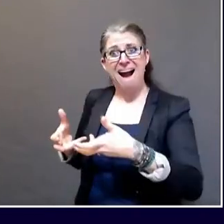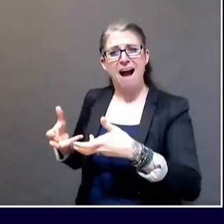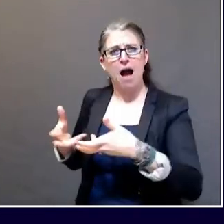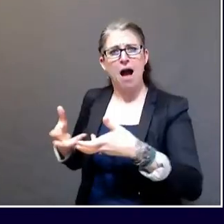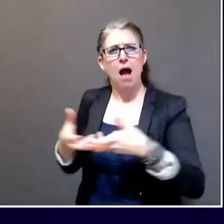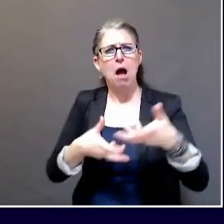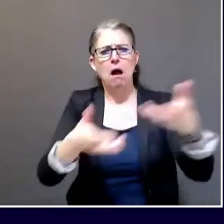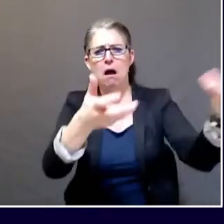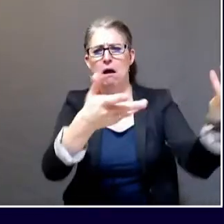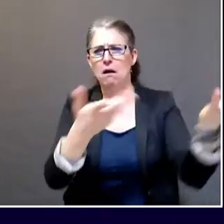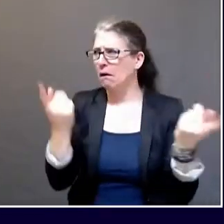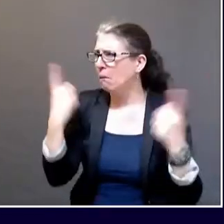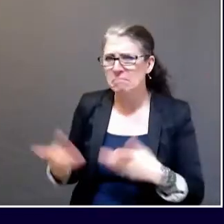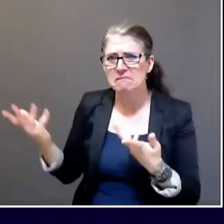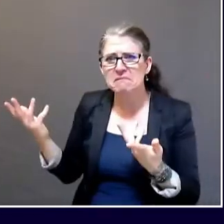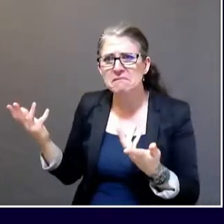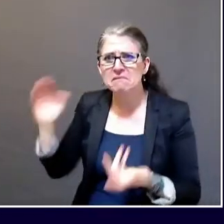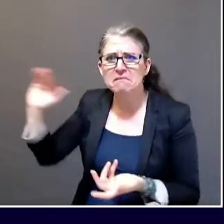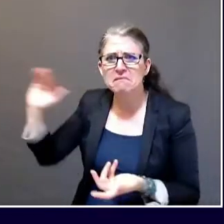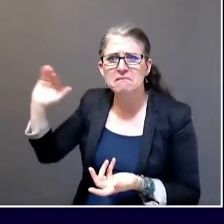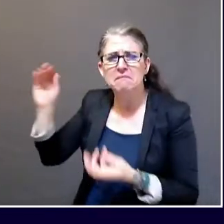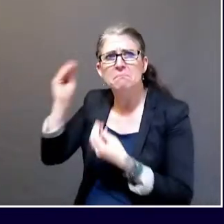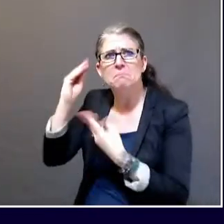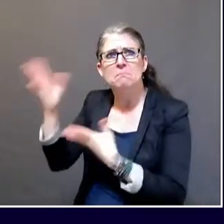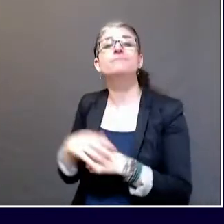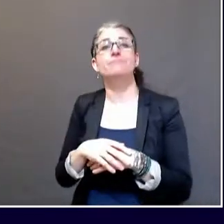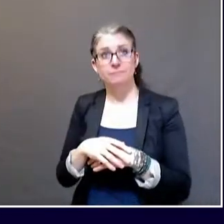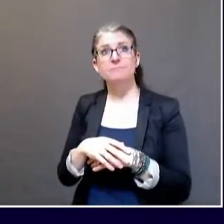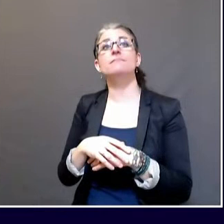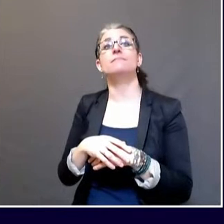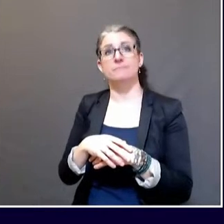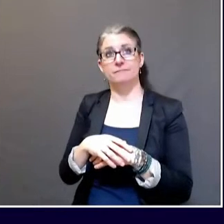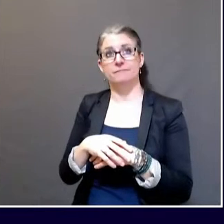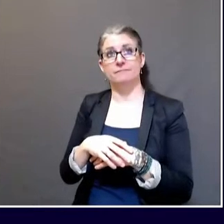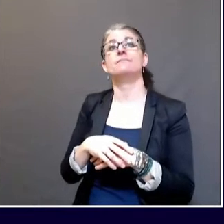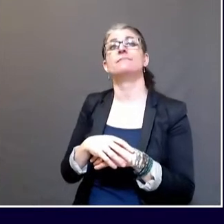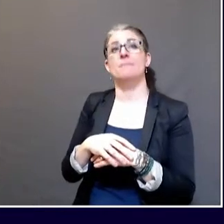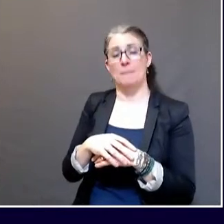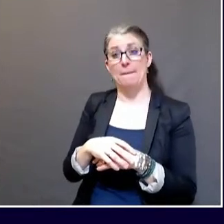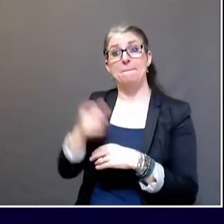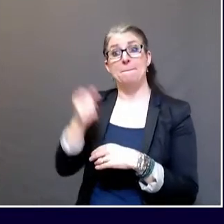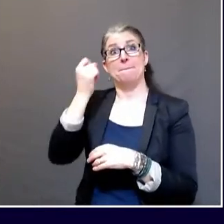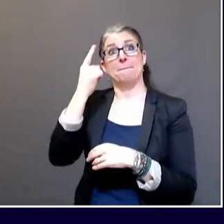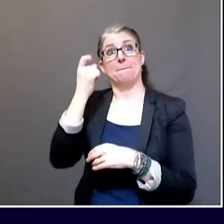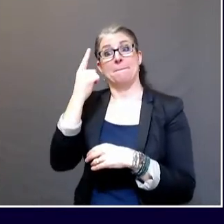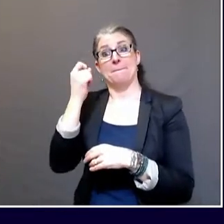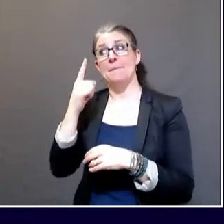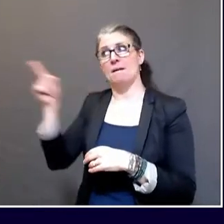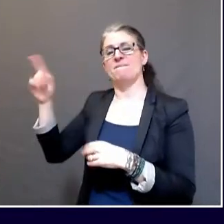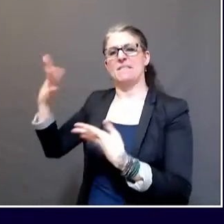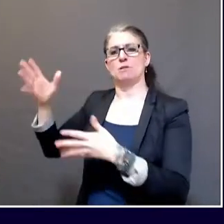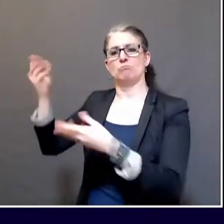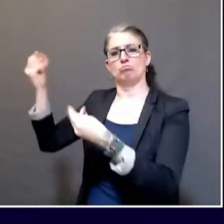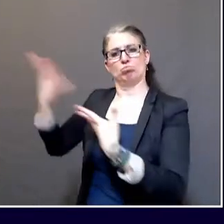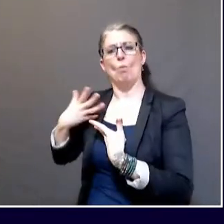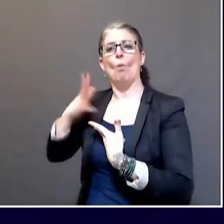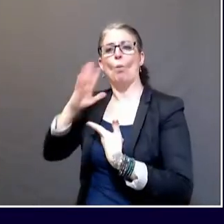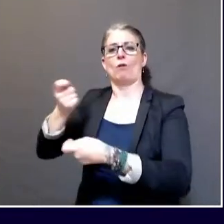result of that, those sites are receiving replacement vaccine today and tomorrow for